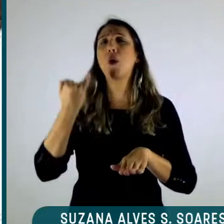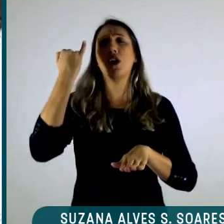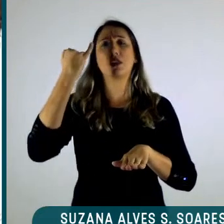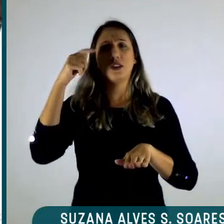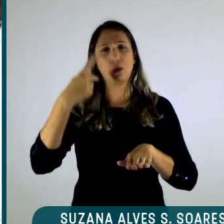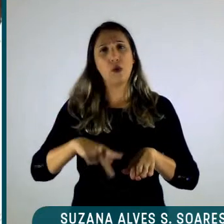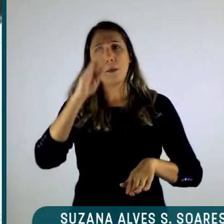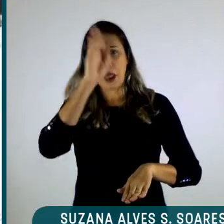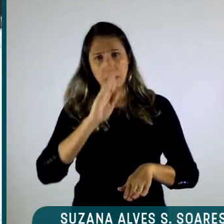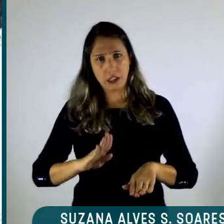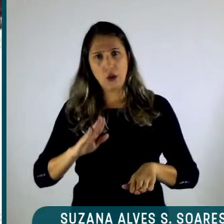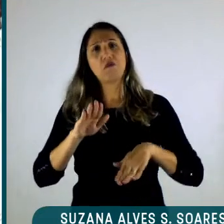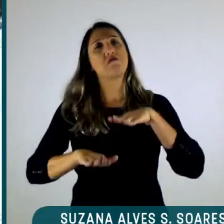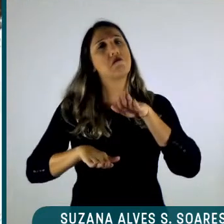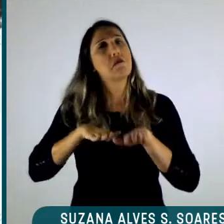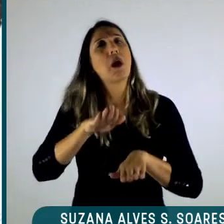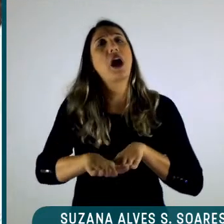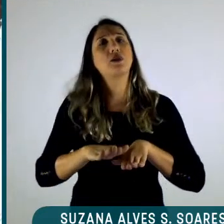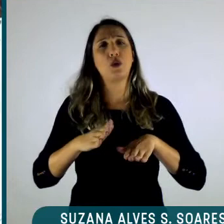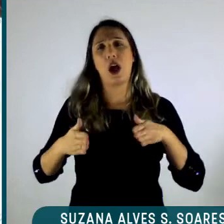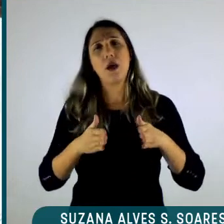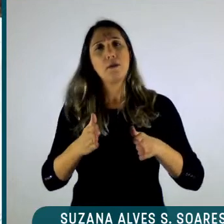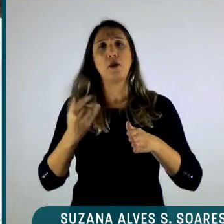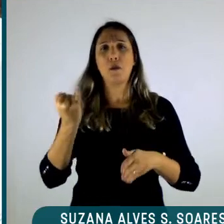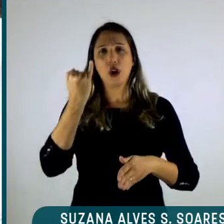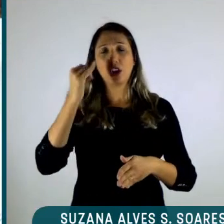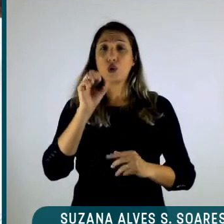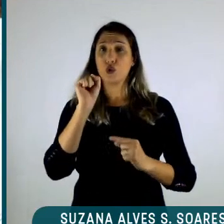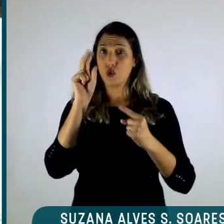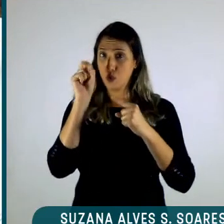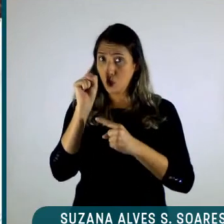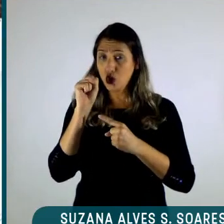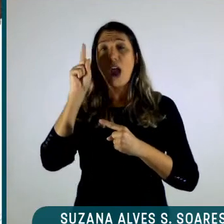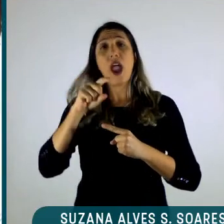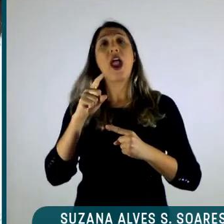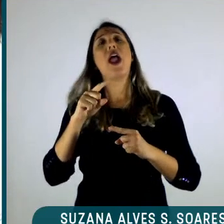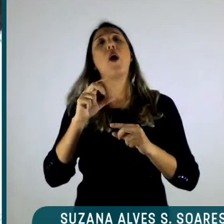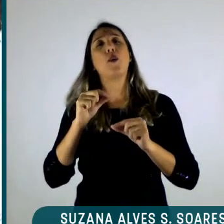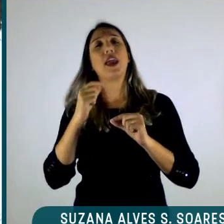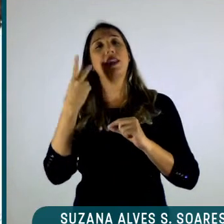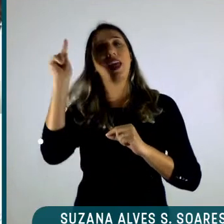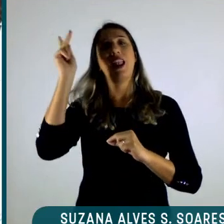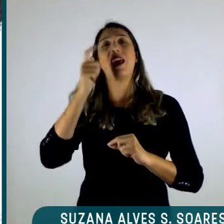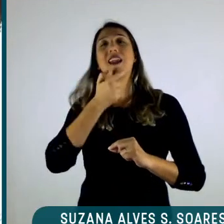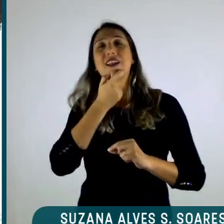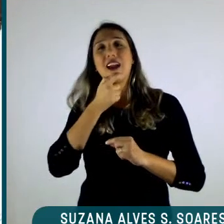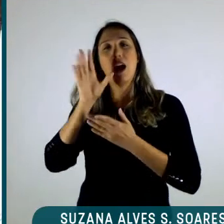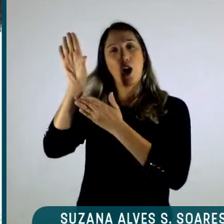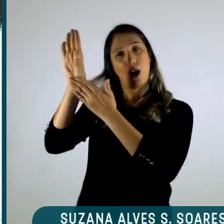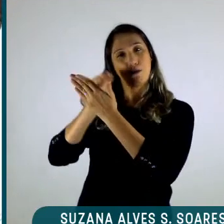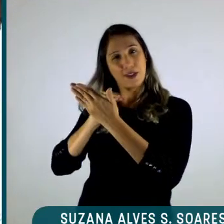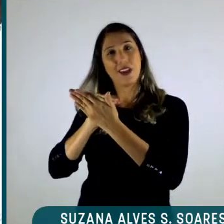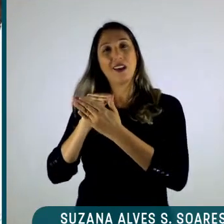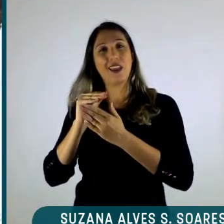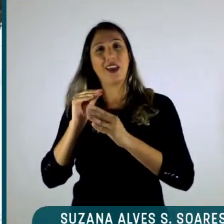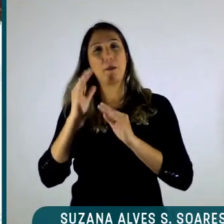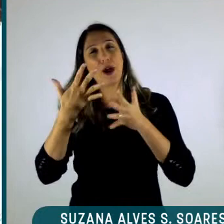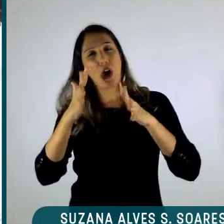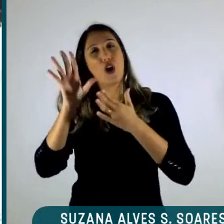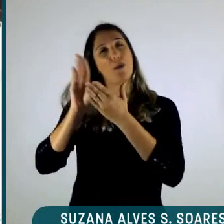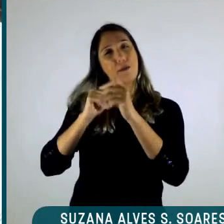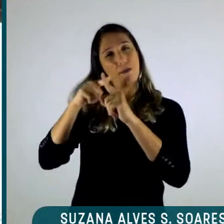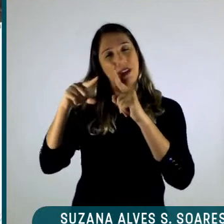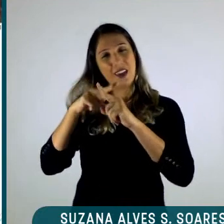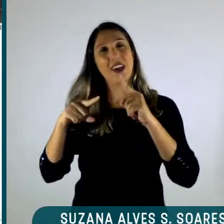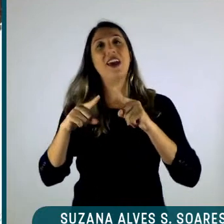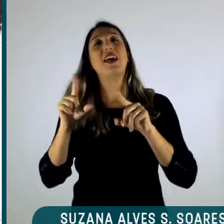a huge leap for Brazil, and we've managed to take this leap. It's inspired in the